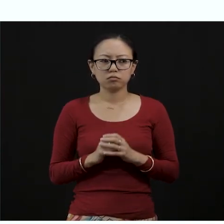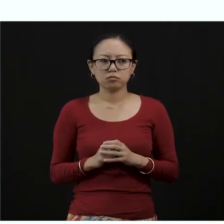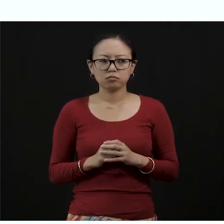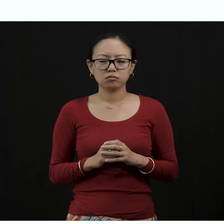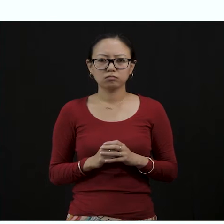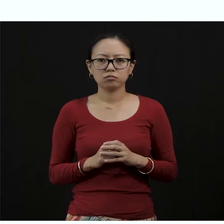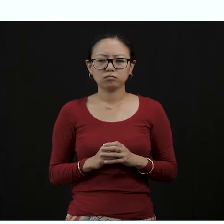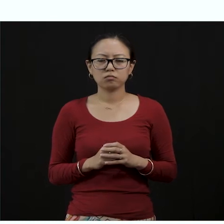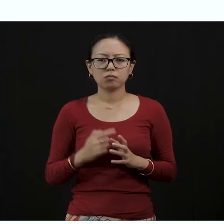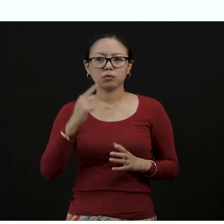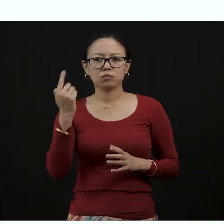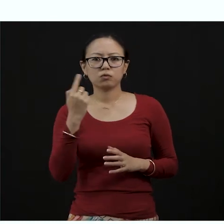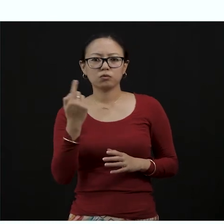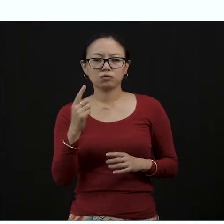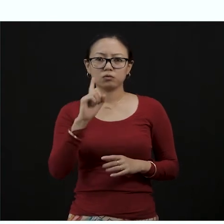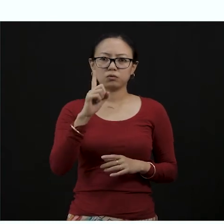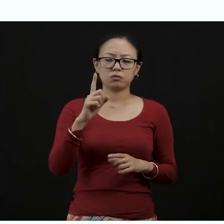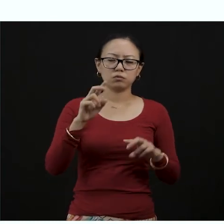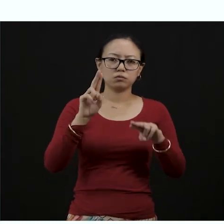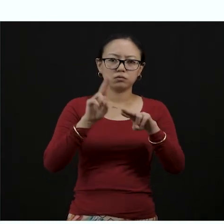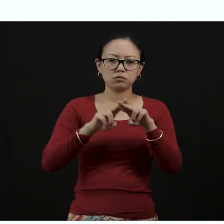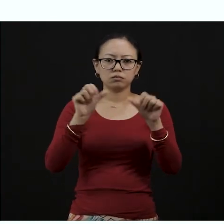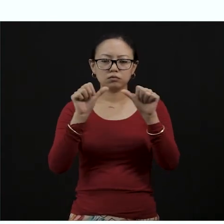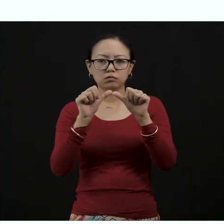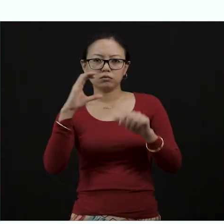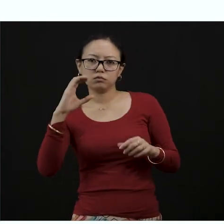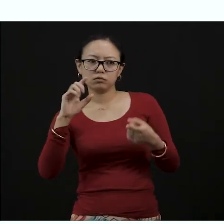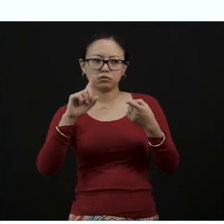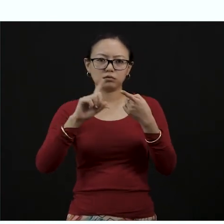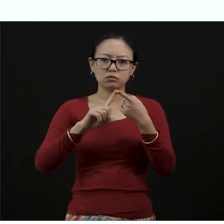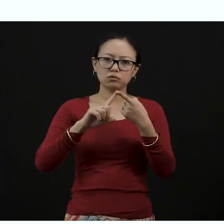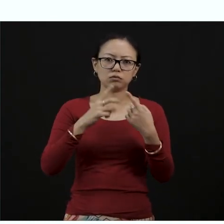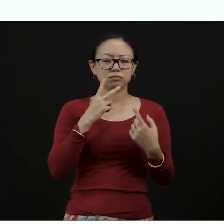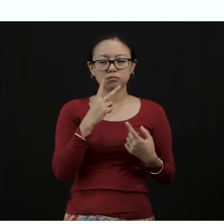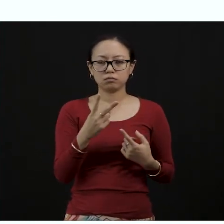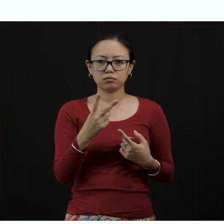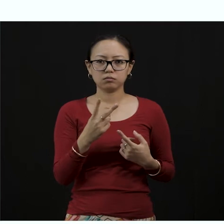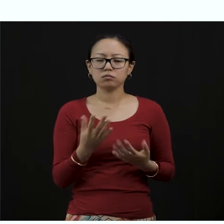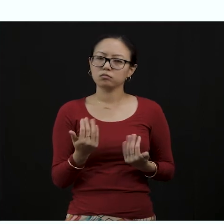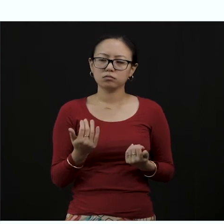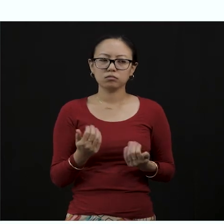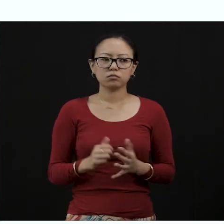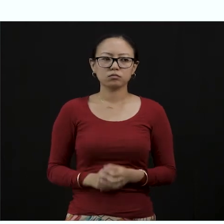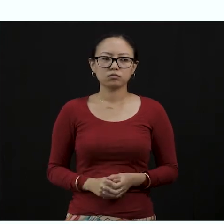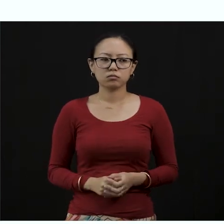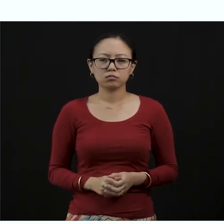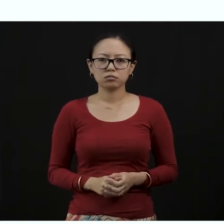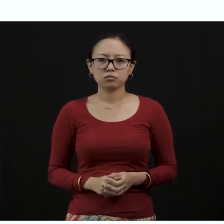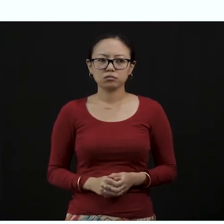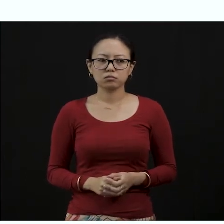one face. You have only one face, and you can draw a simple square in a diagram as well, in a paper as well. So here you